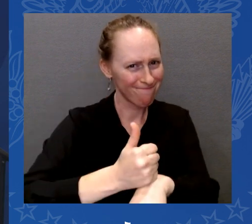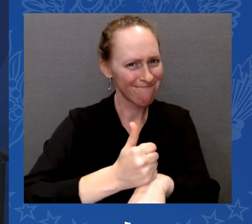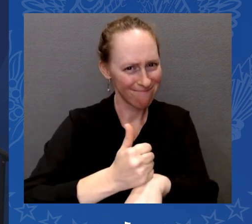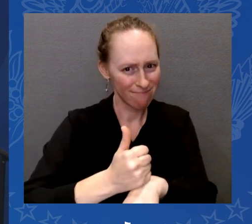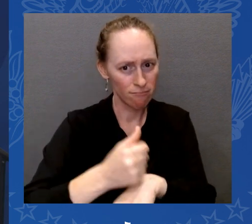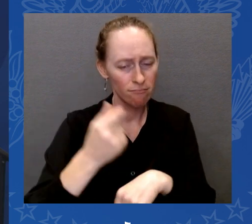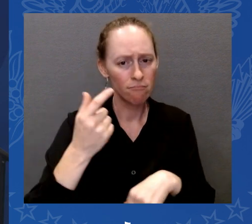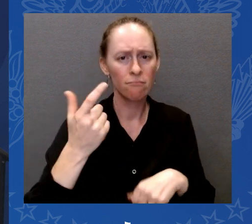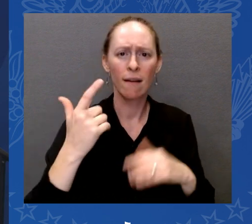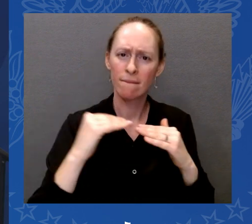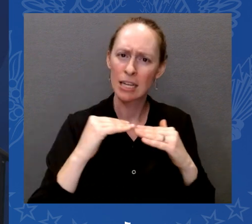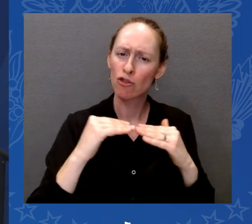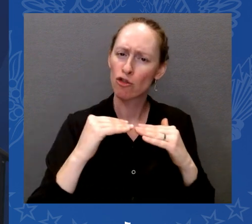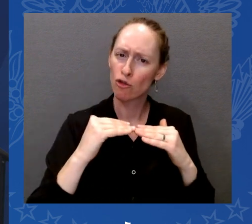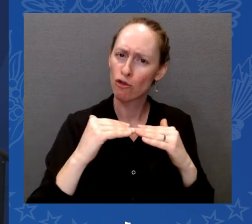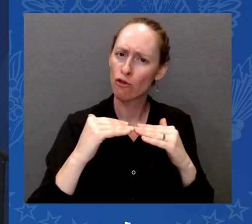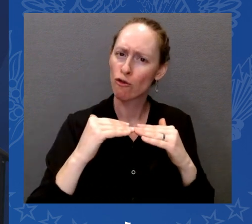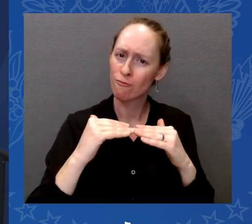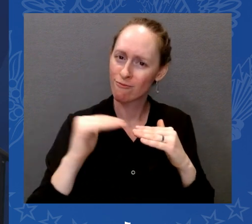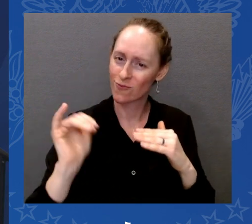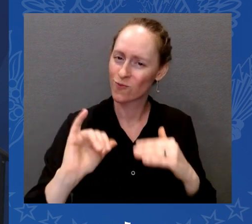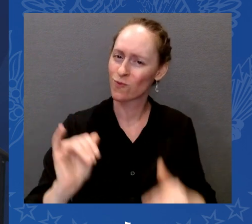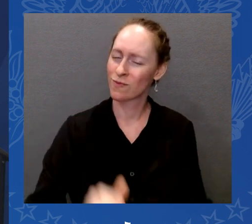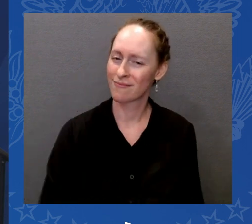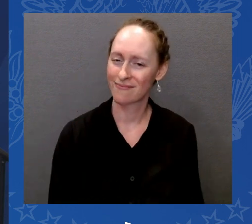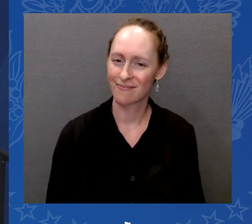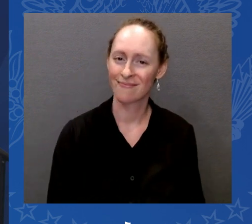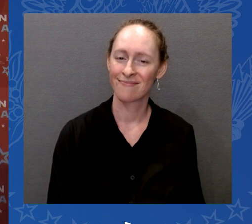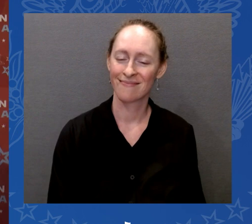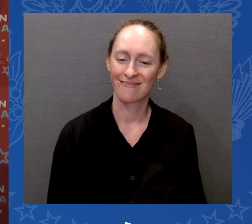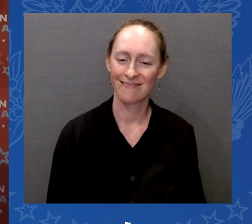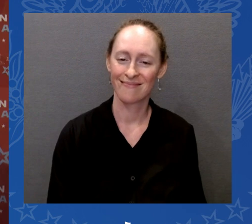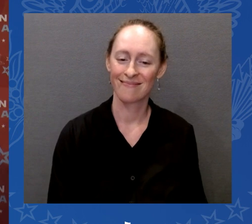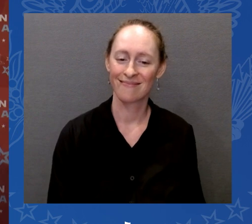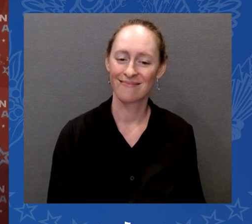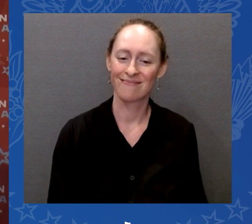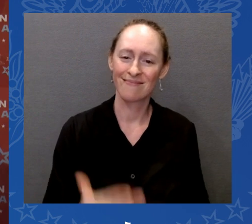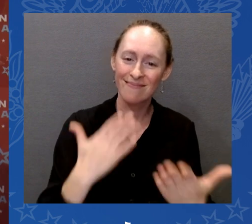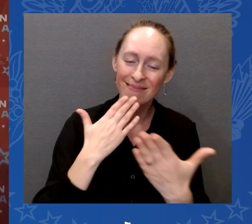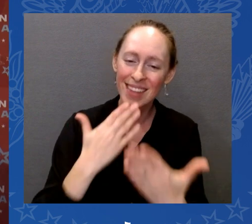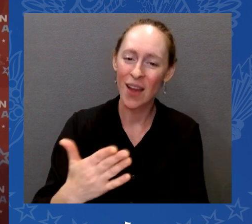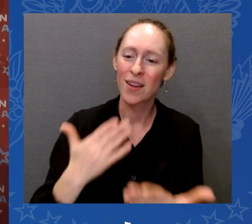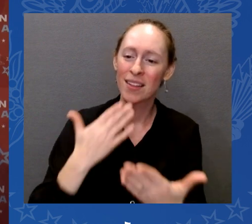this partnership between Micron and New York. Thank you.